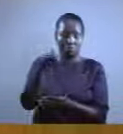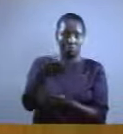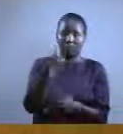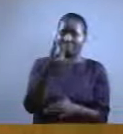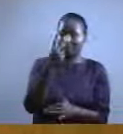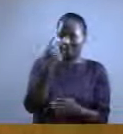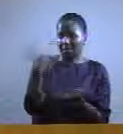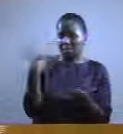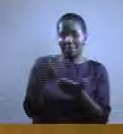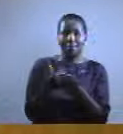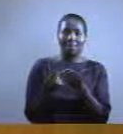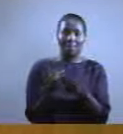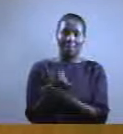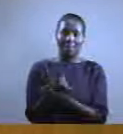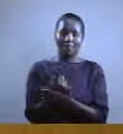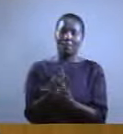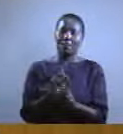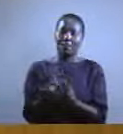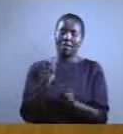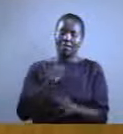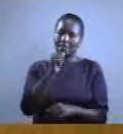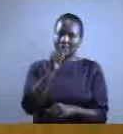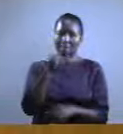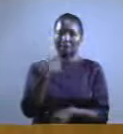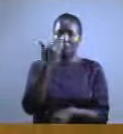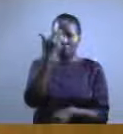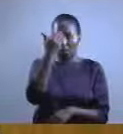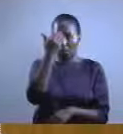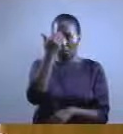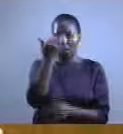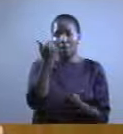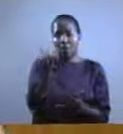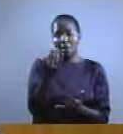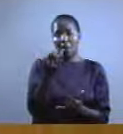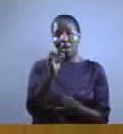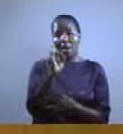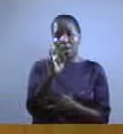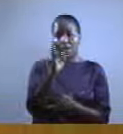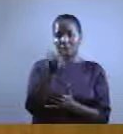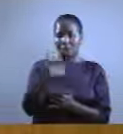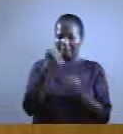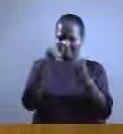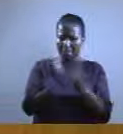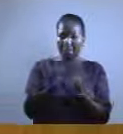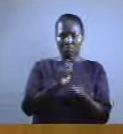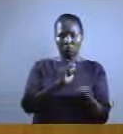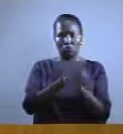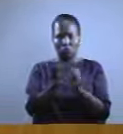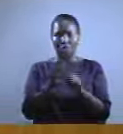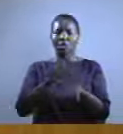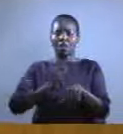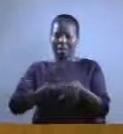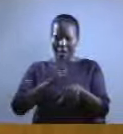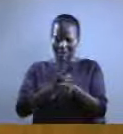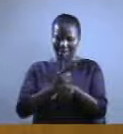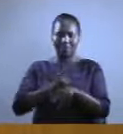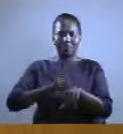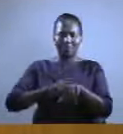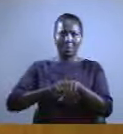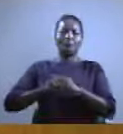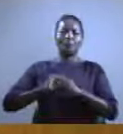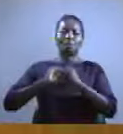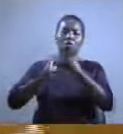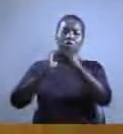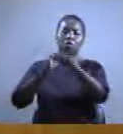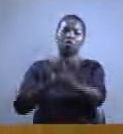seen before. But we understand that it would have resulted, had we insisted on the amendment, in the further delay of this